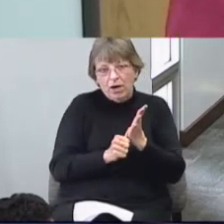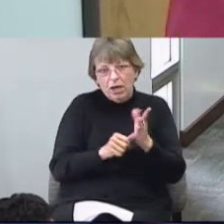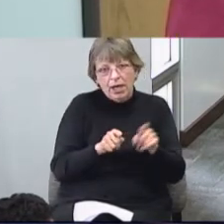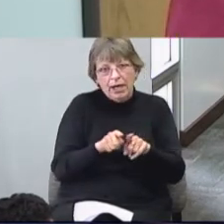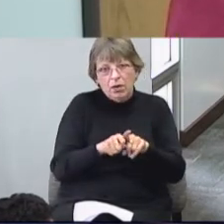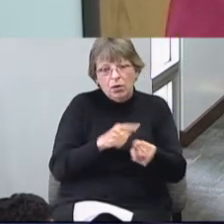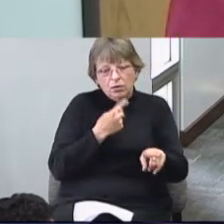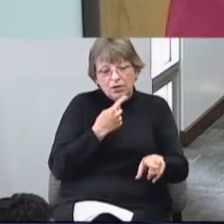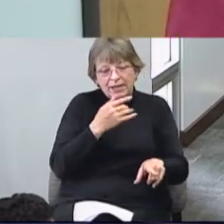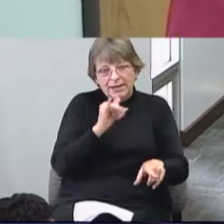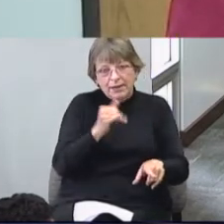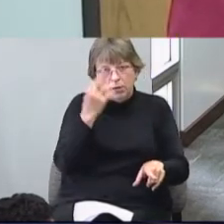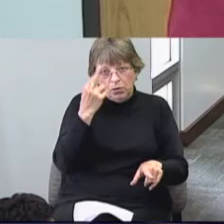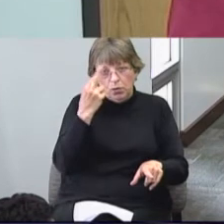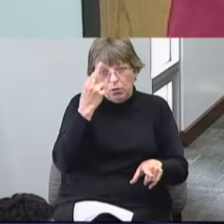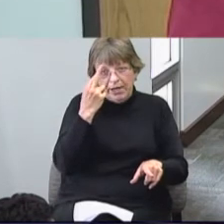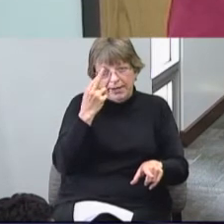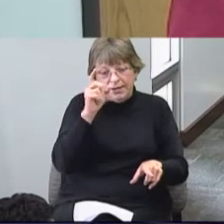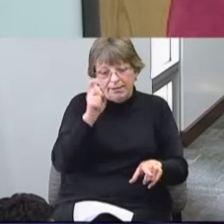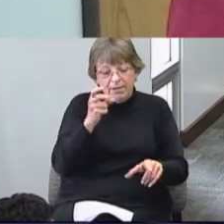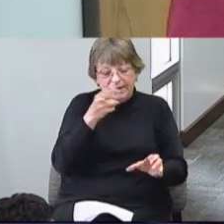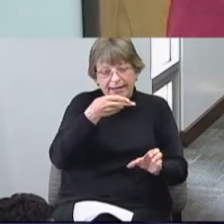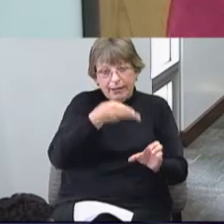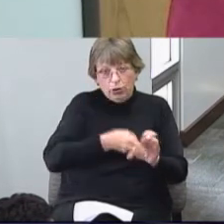those reasons shall include,